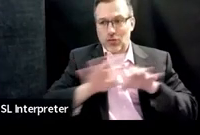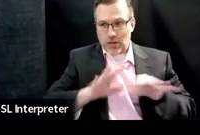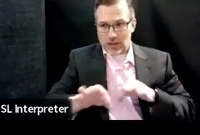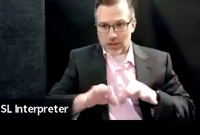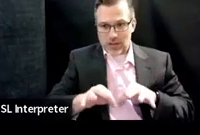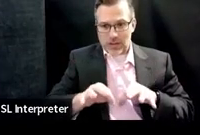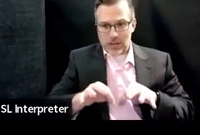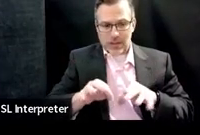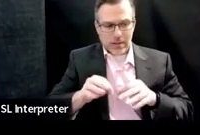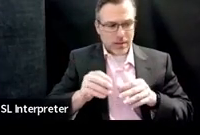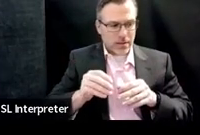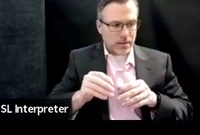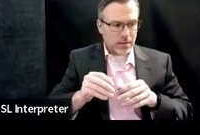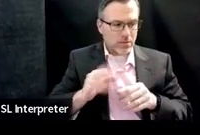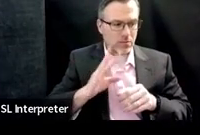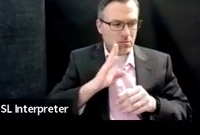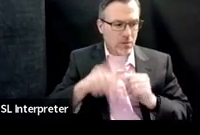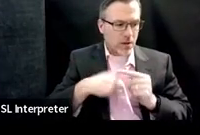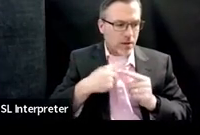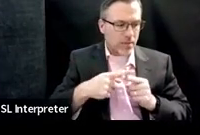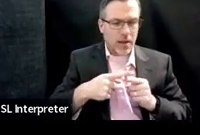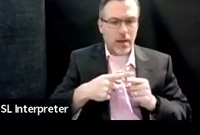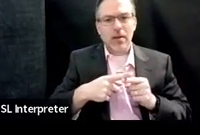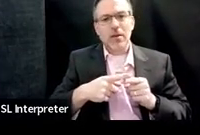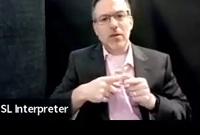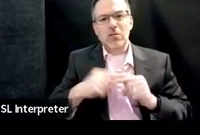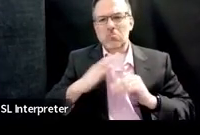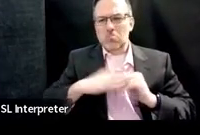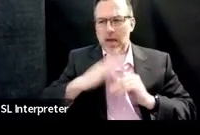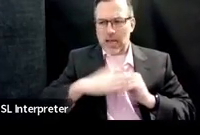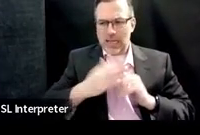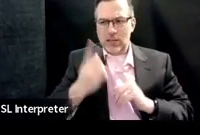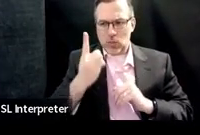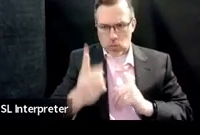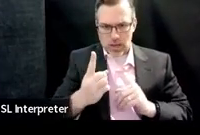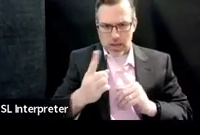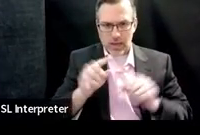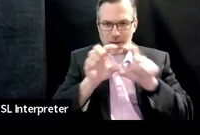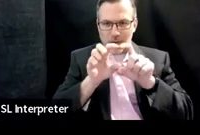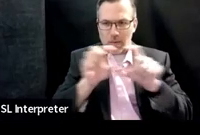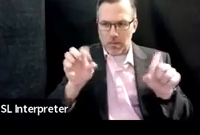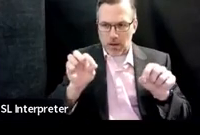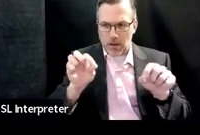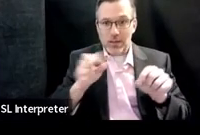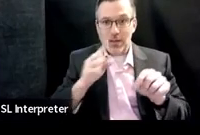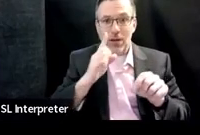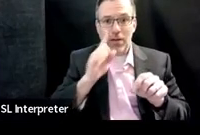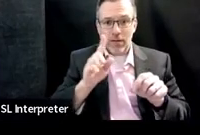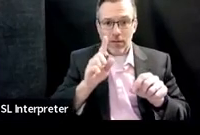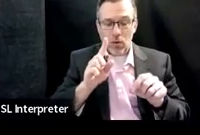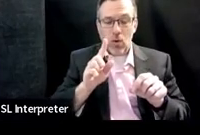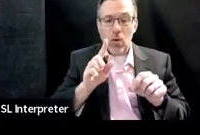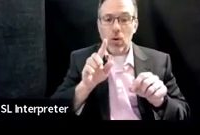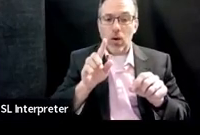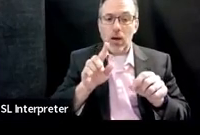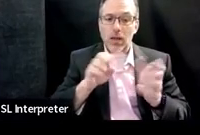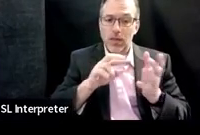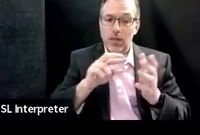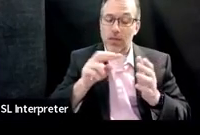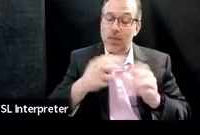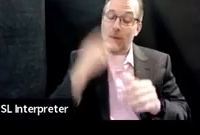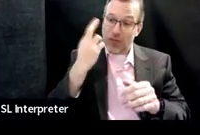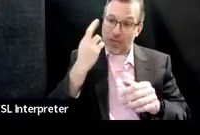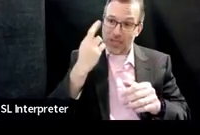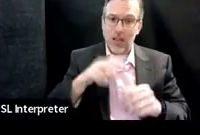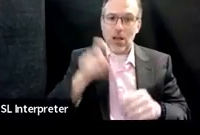the advanced written notice, it talks about how at least one box for the purpose must be checked off, but you can